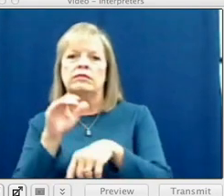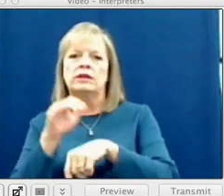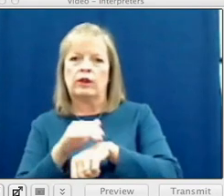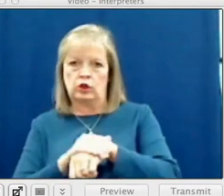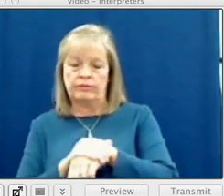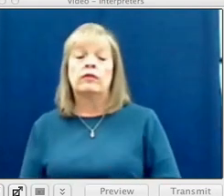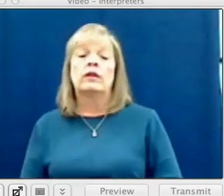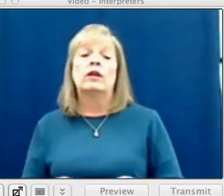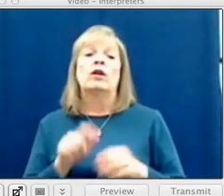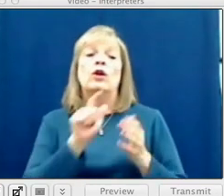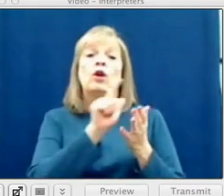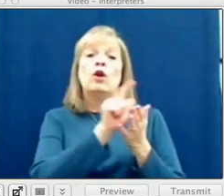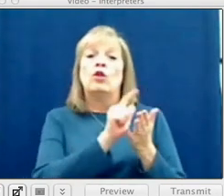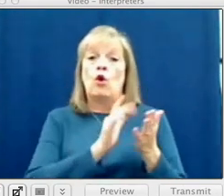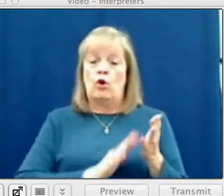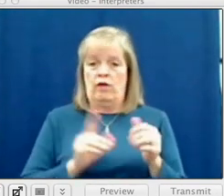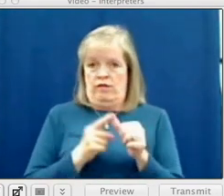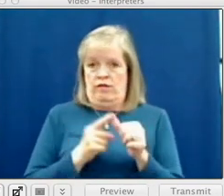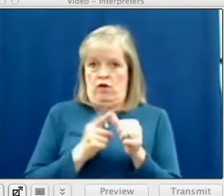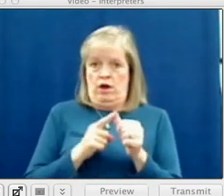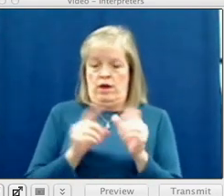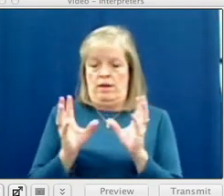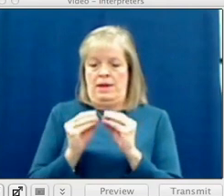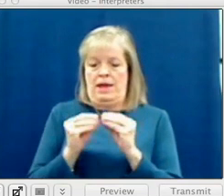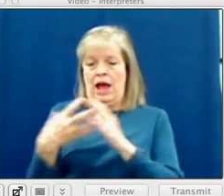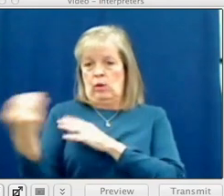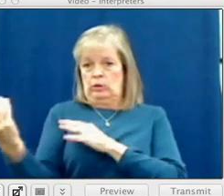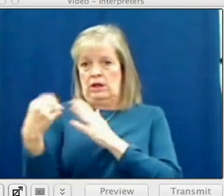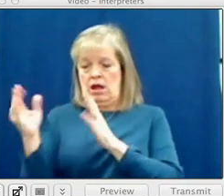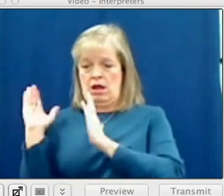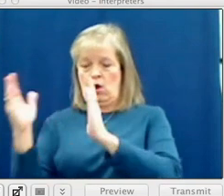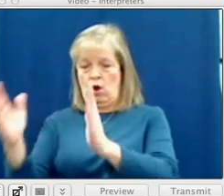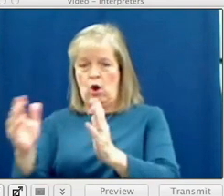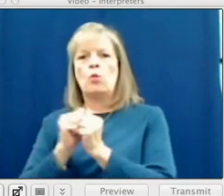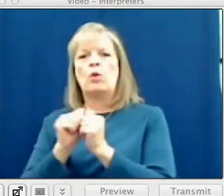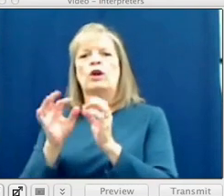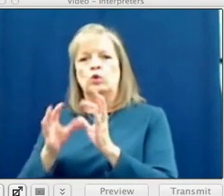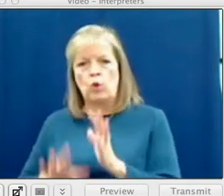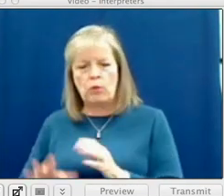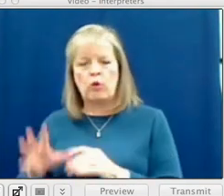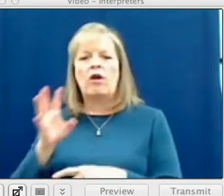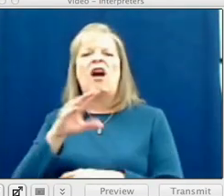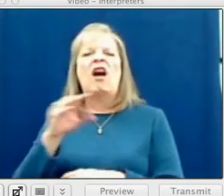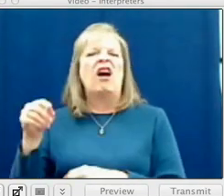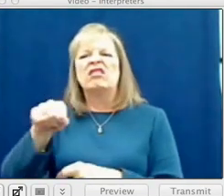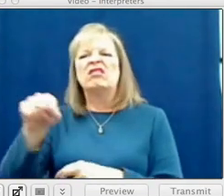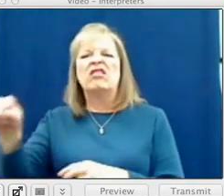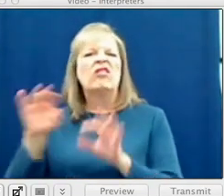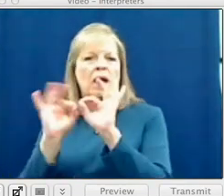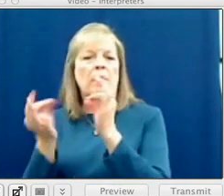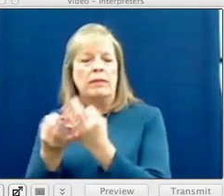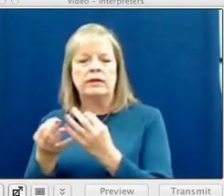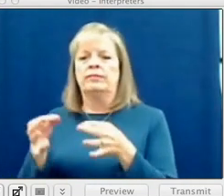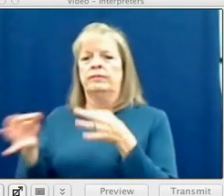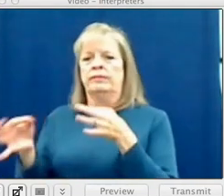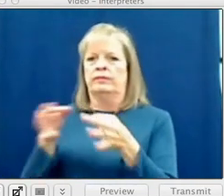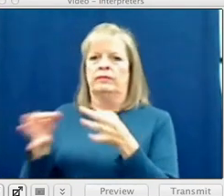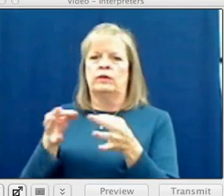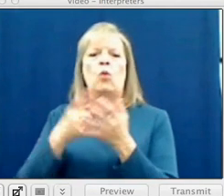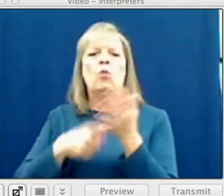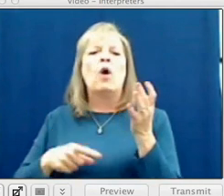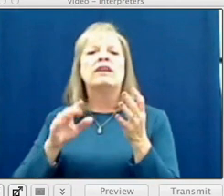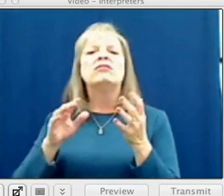and the family members in the hallway outside of the patient's room to discuss the rules of communication, which were: the patient, who's